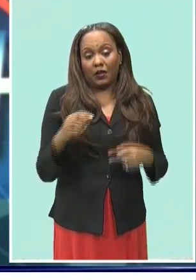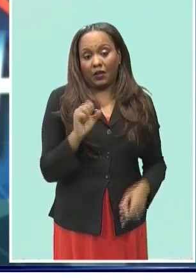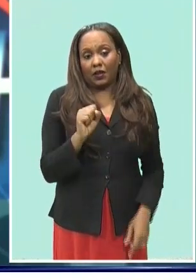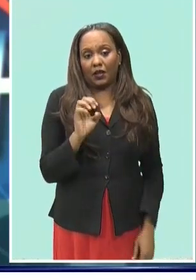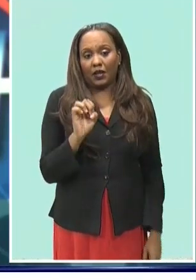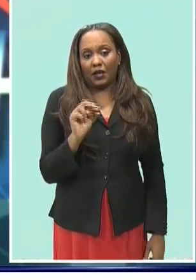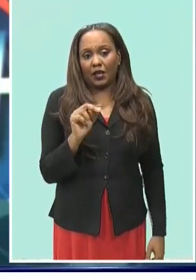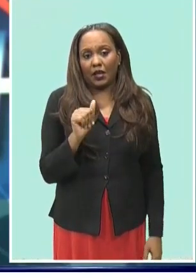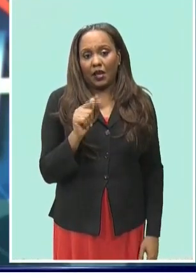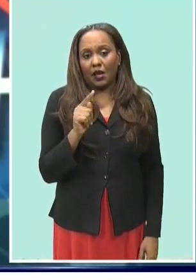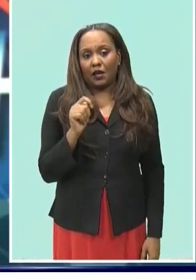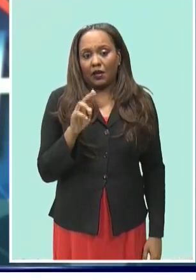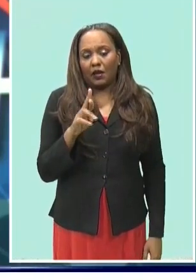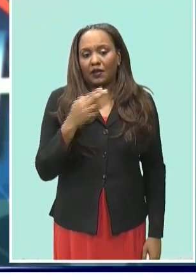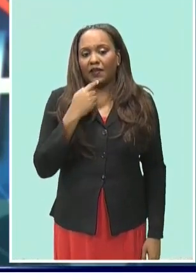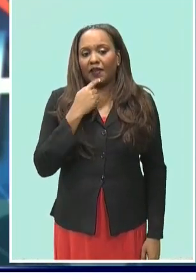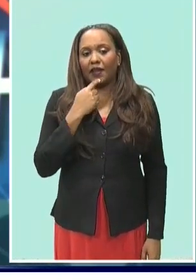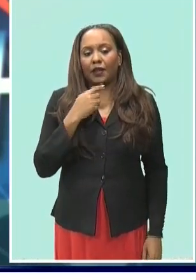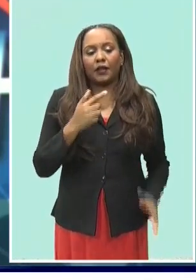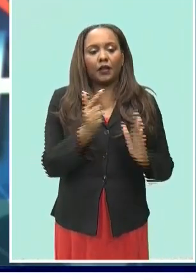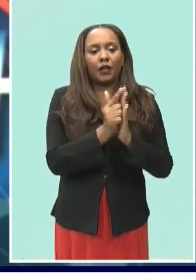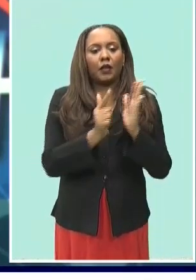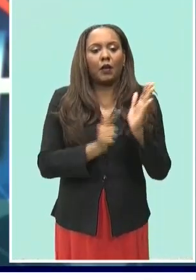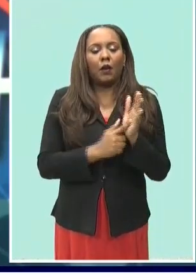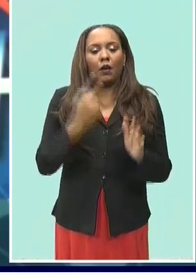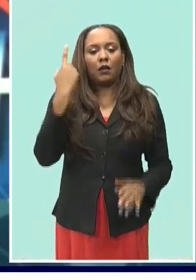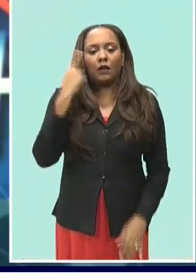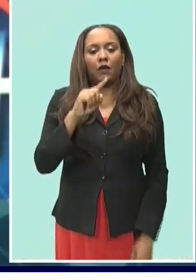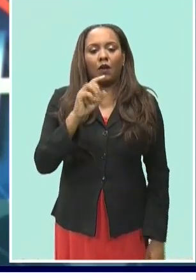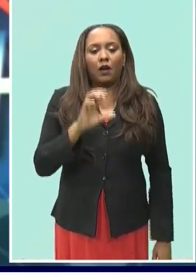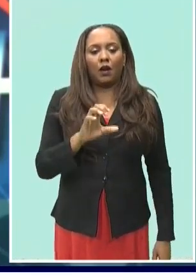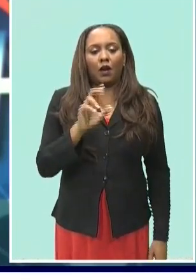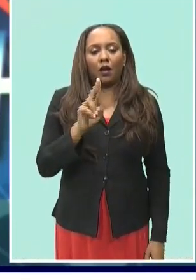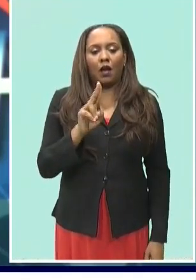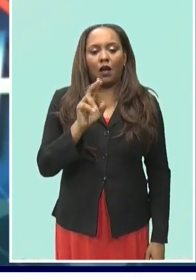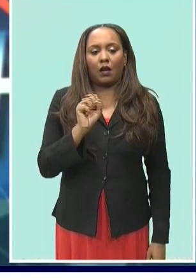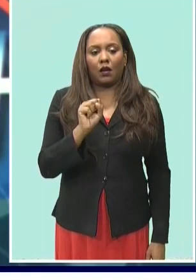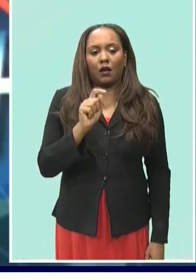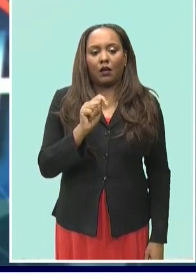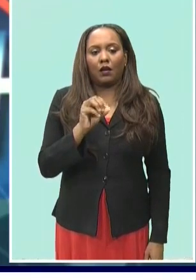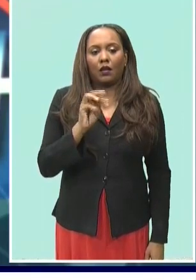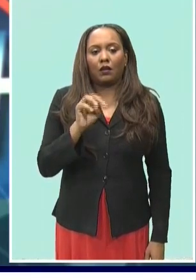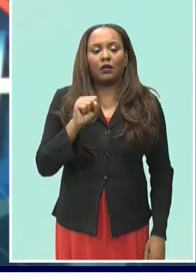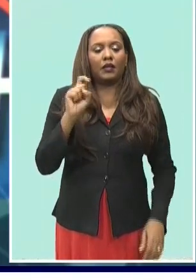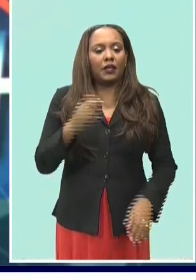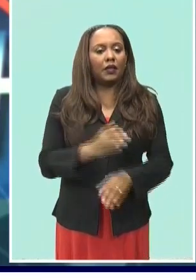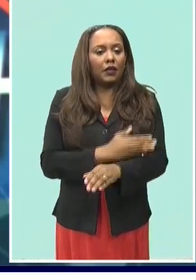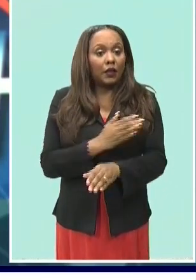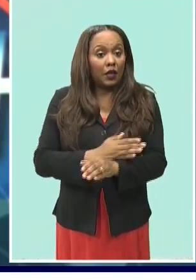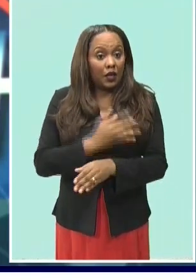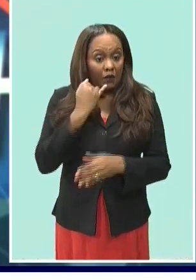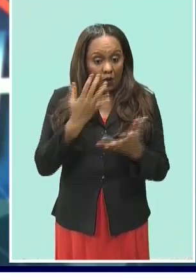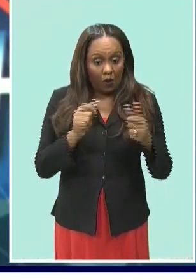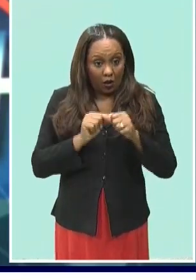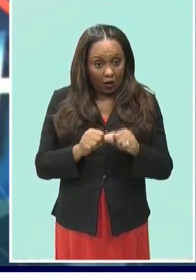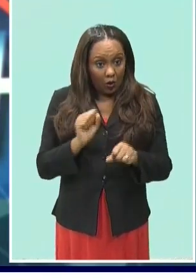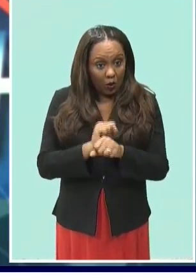laws must be updated if the island is to continue to work with its international partners in financial and other